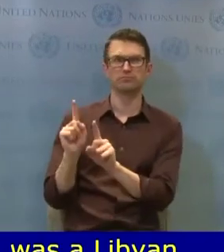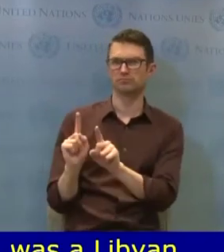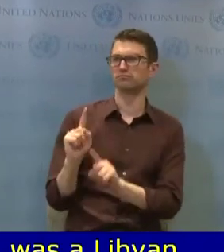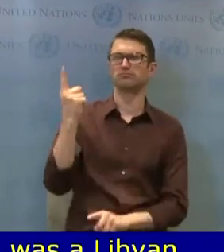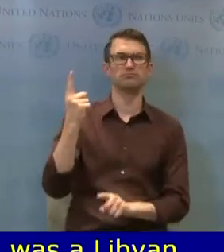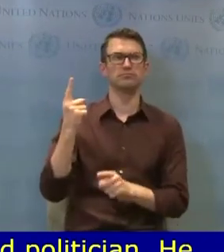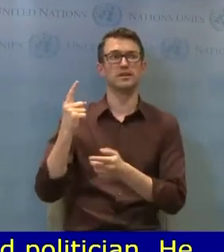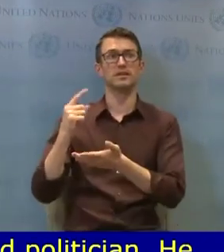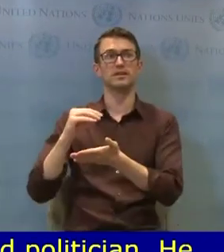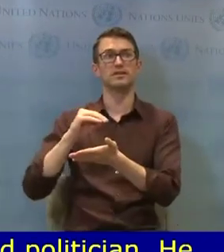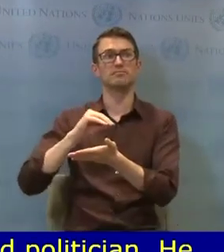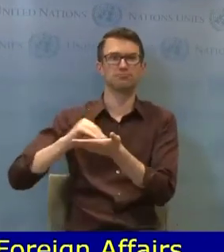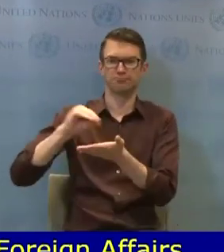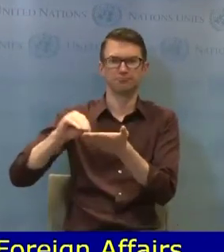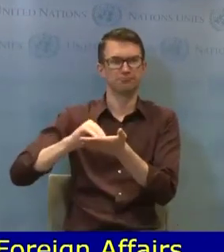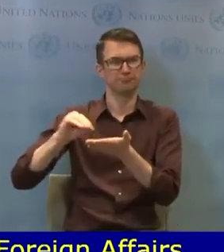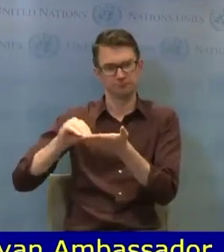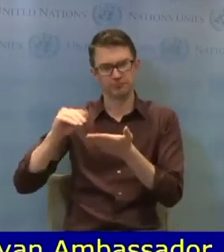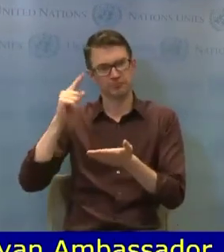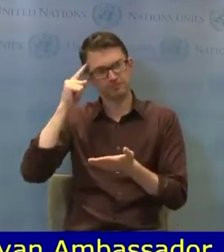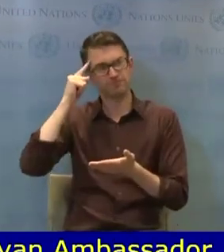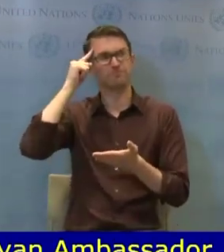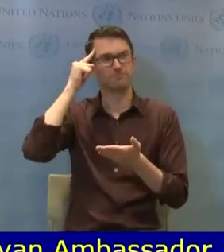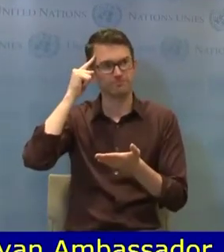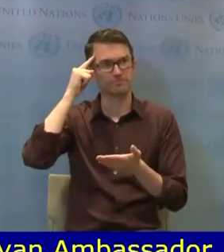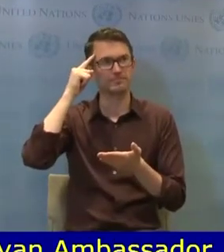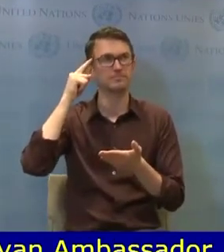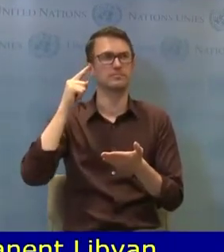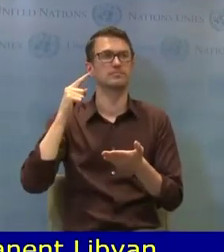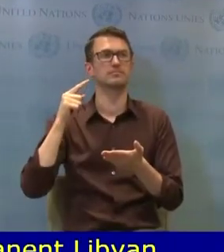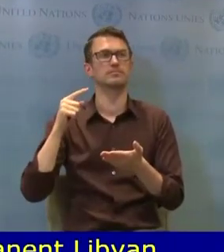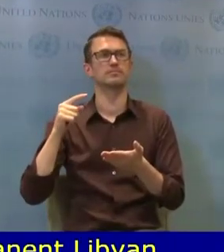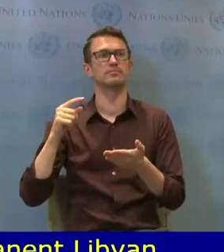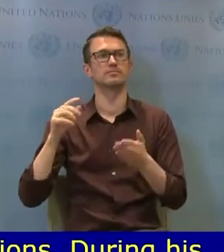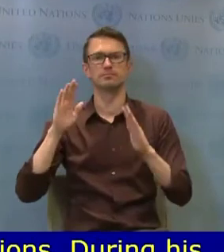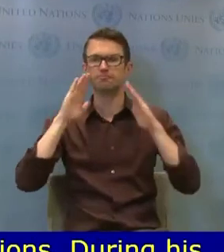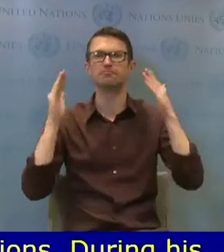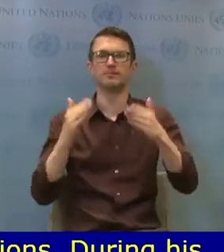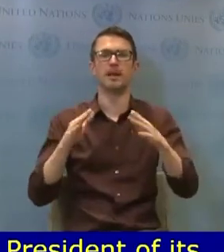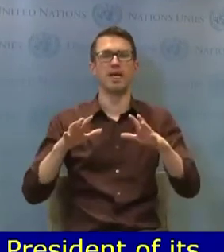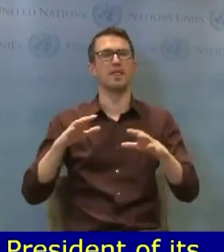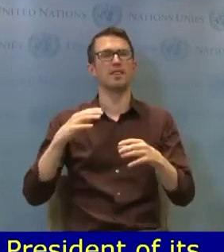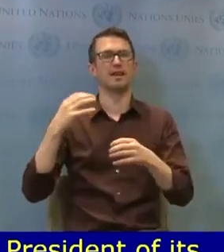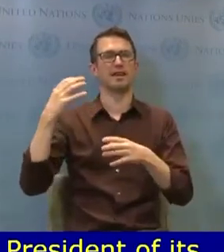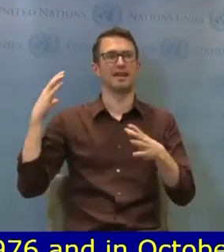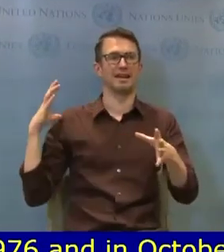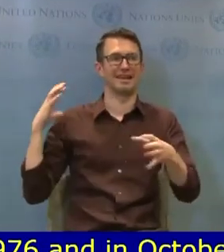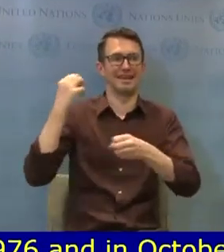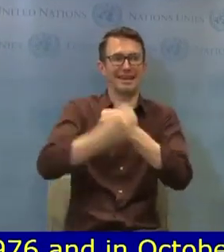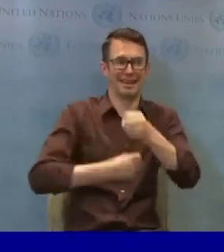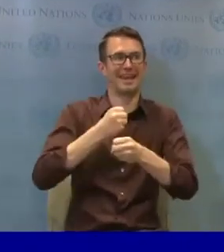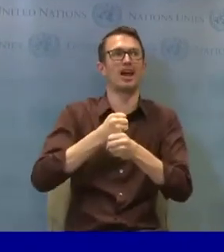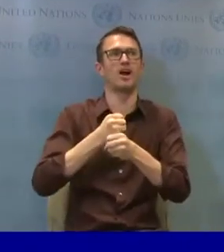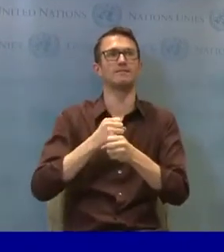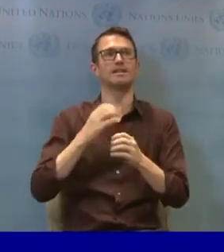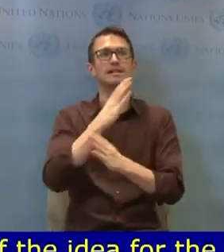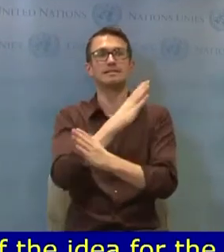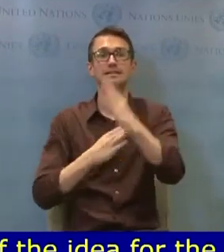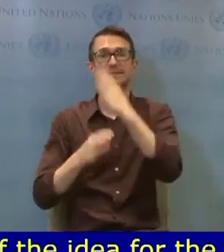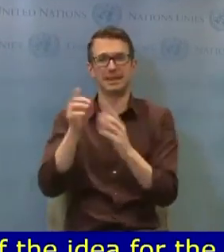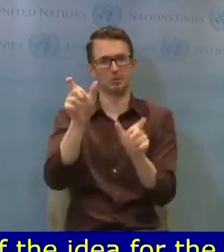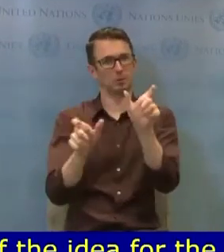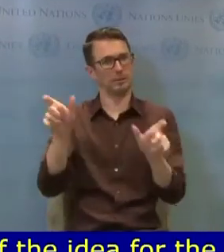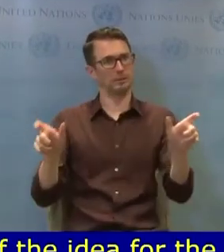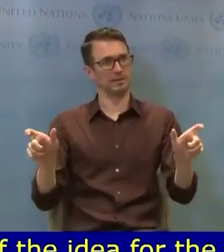Nations International Year of Disabled Persons, the IYDP, held in 1981. Libya submitted the